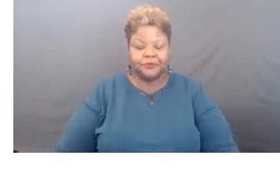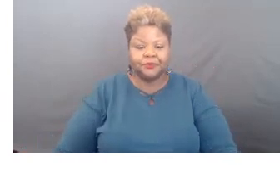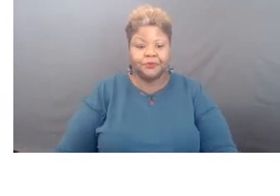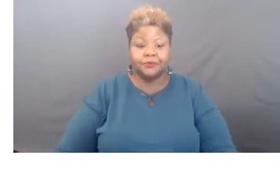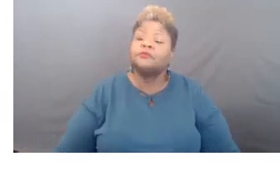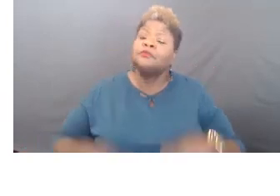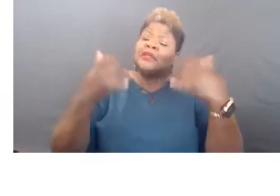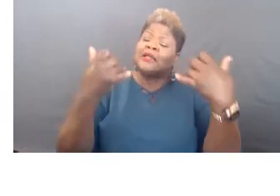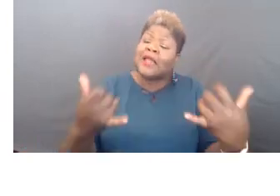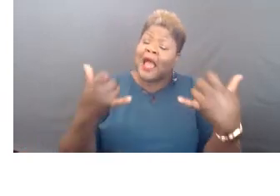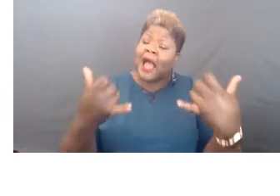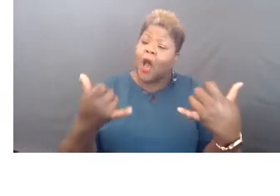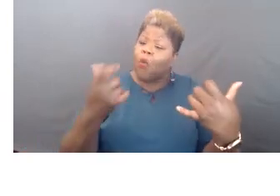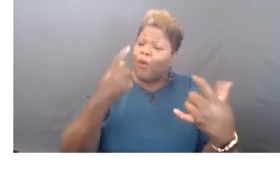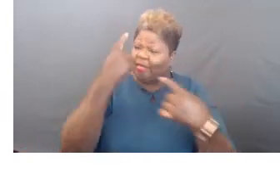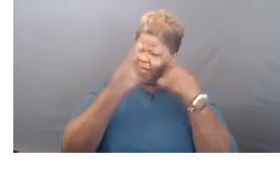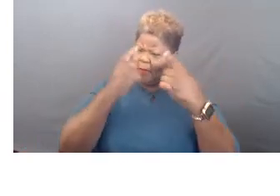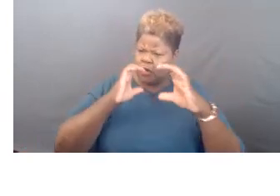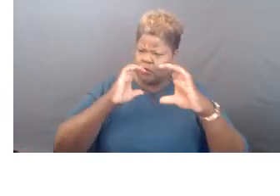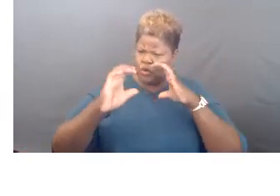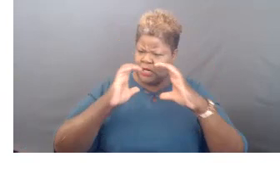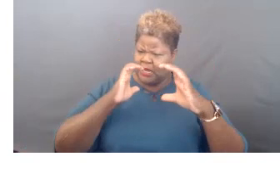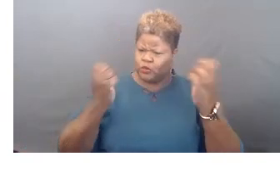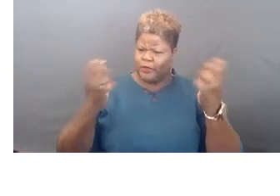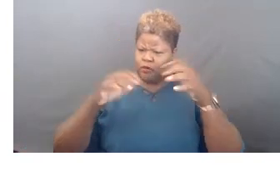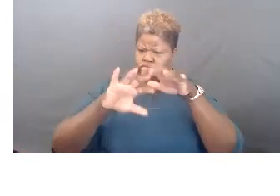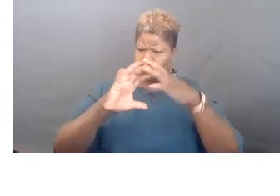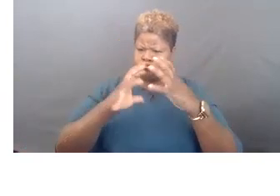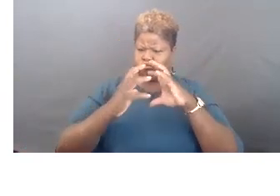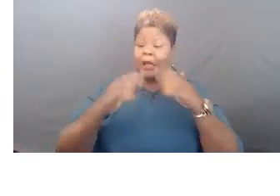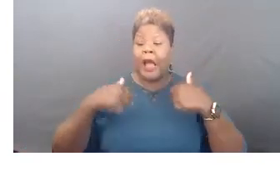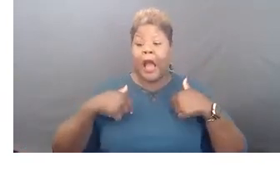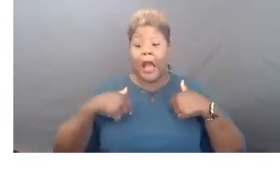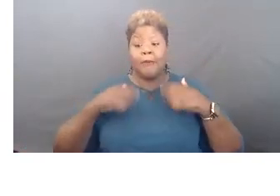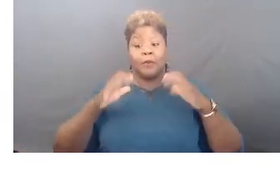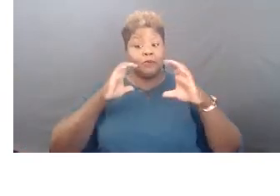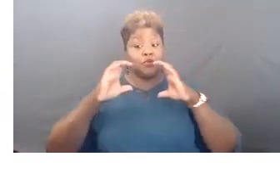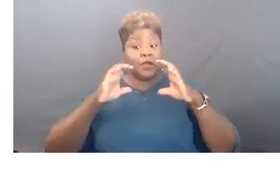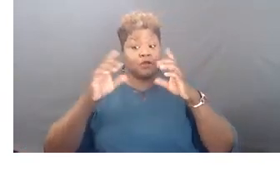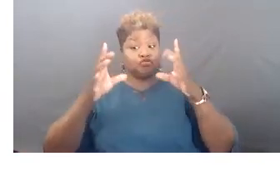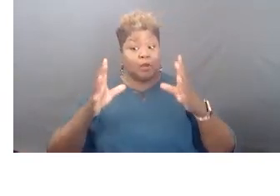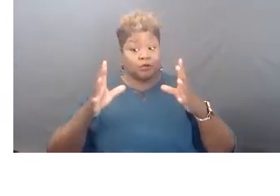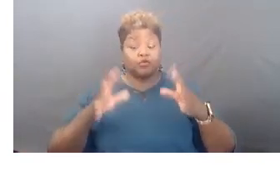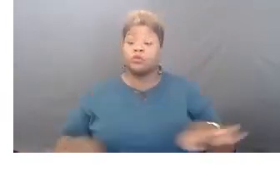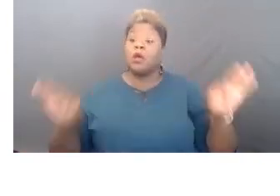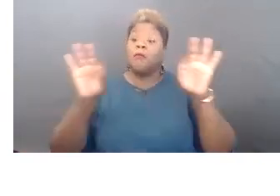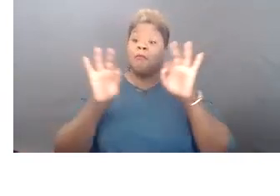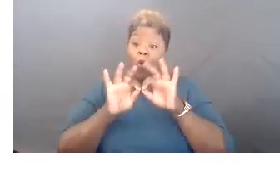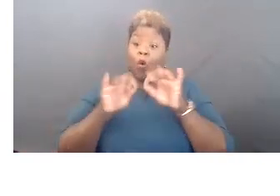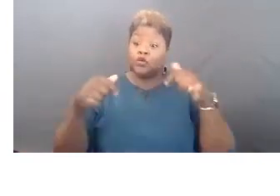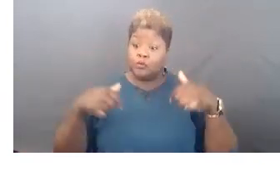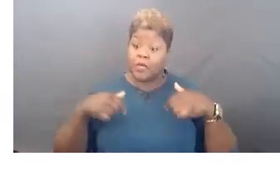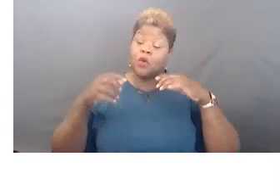So let's talk a little bit about the Communications of Intersectionality. I am a communications director, so it is incredibly important to me that we talk